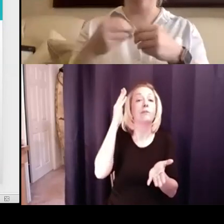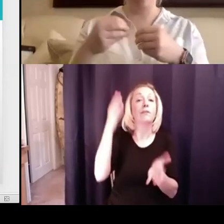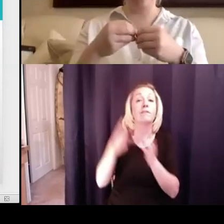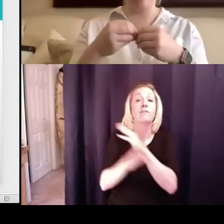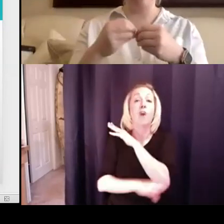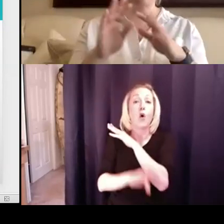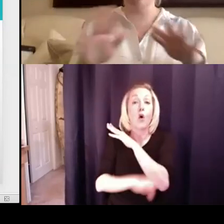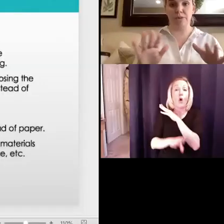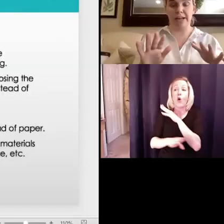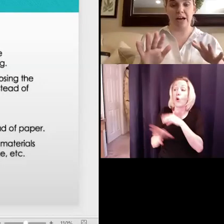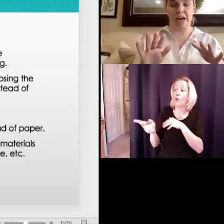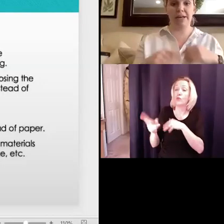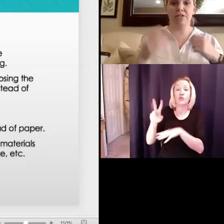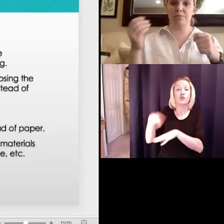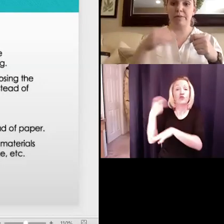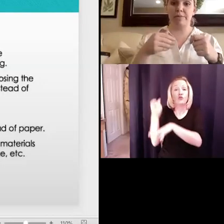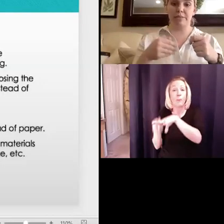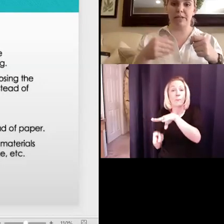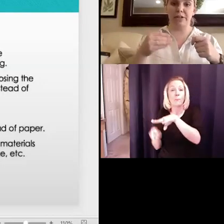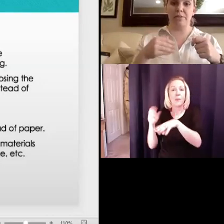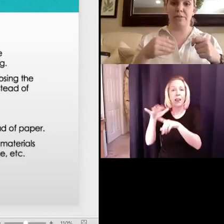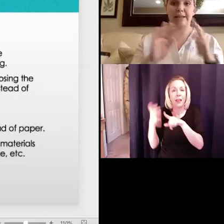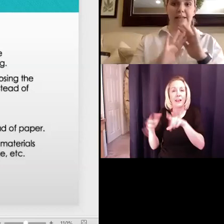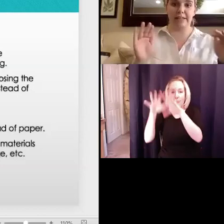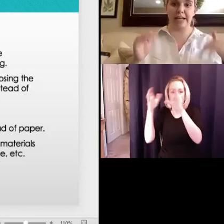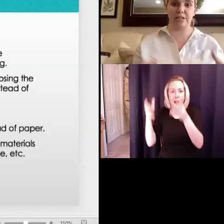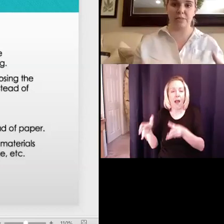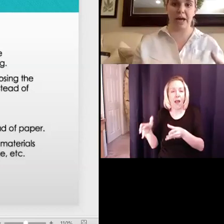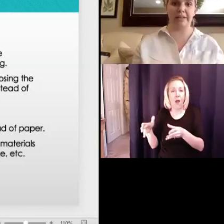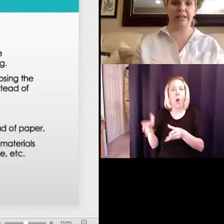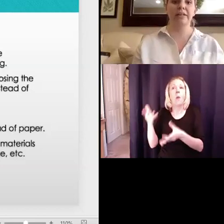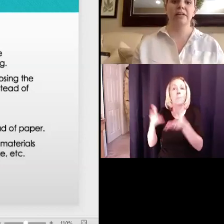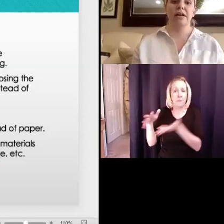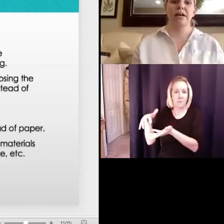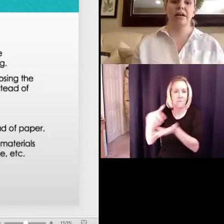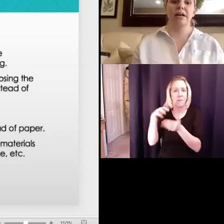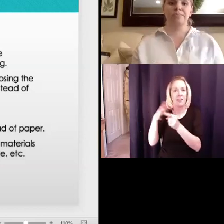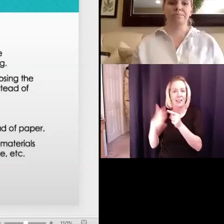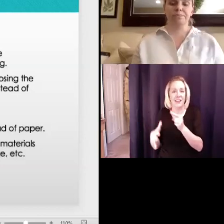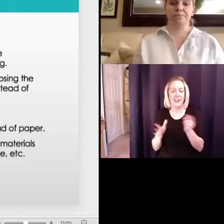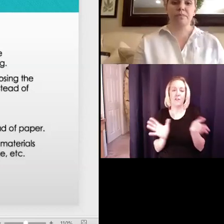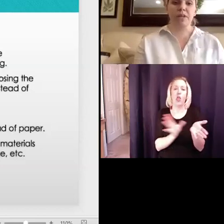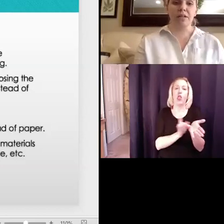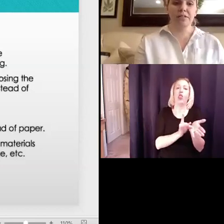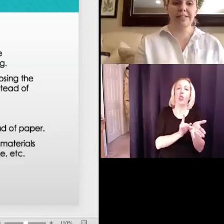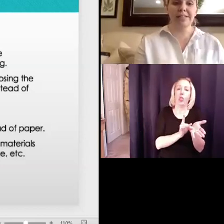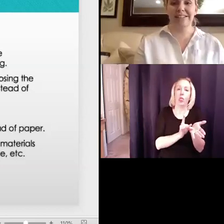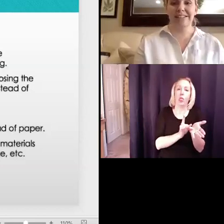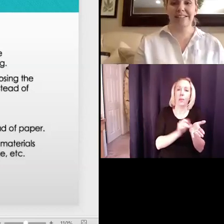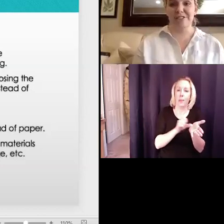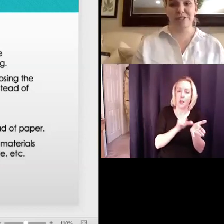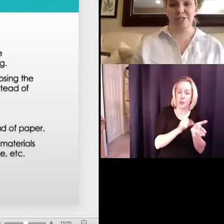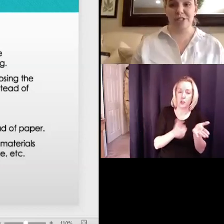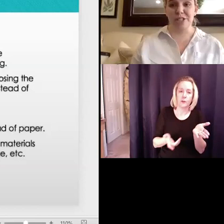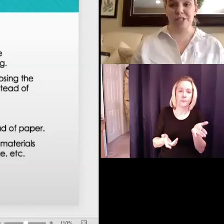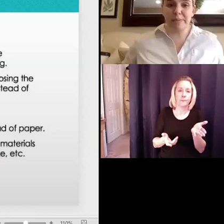Maybe I put them right on the page, or maybe I put them in a little baggie and attach the baggie. Things to,